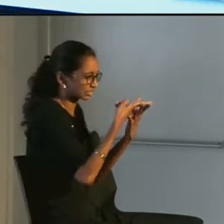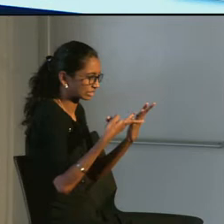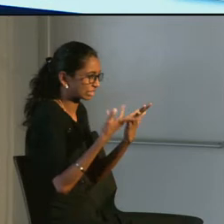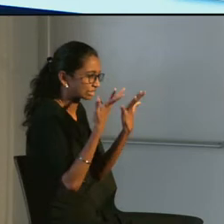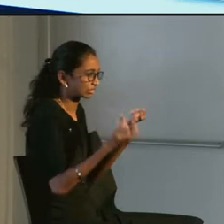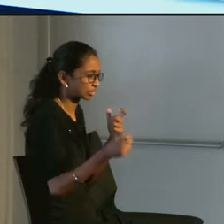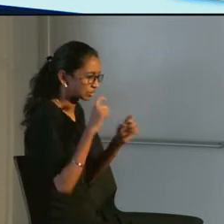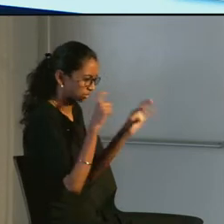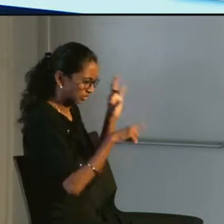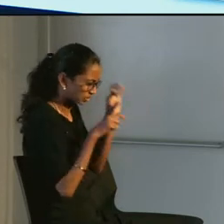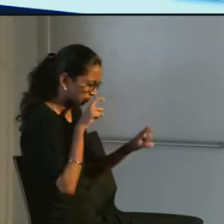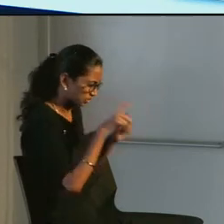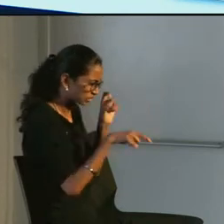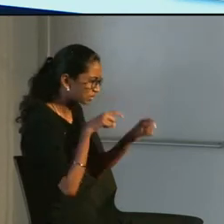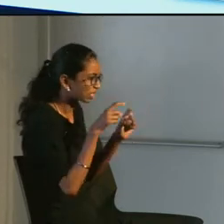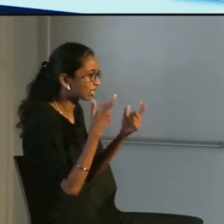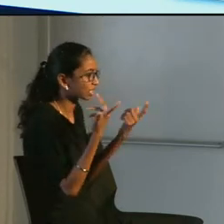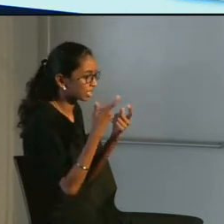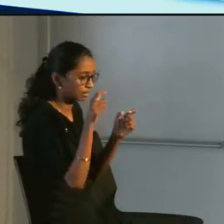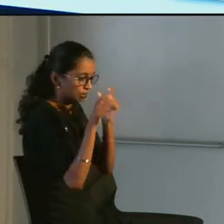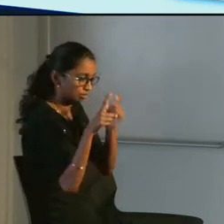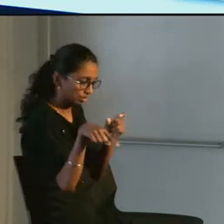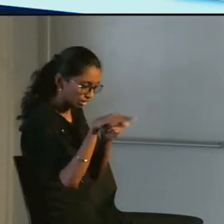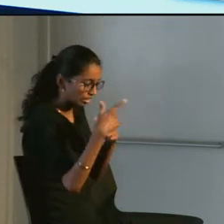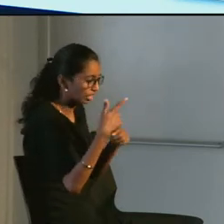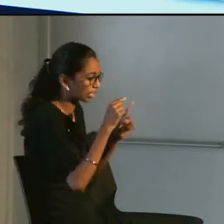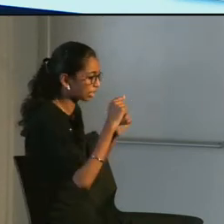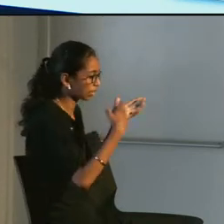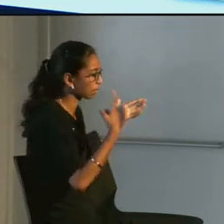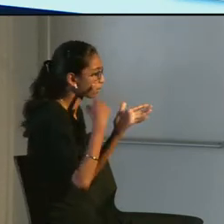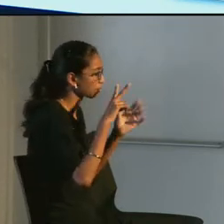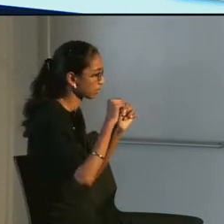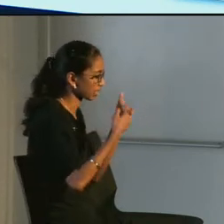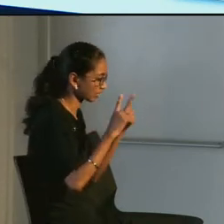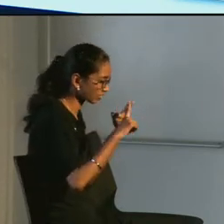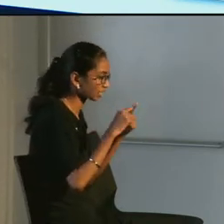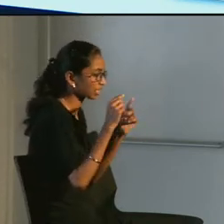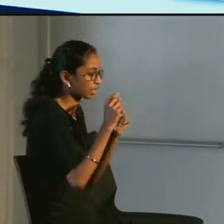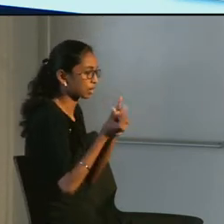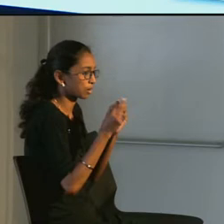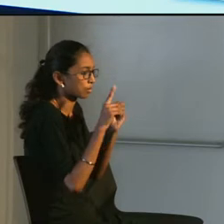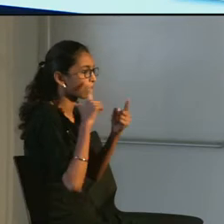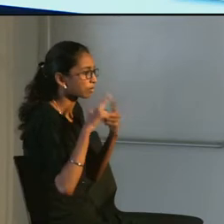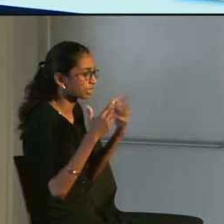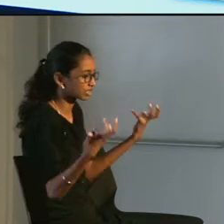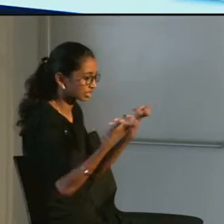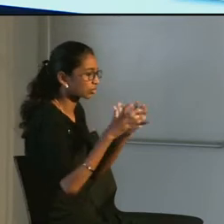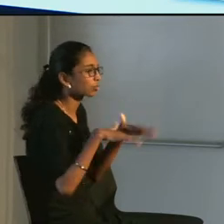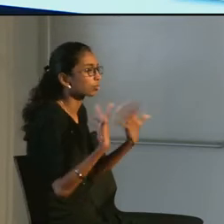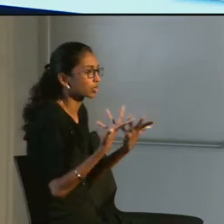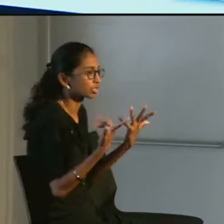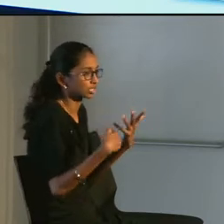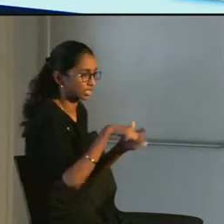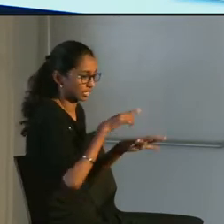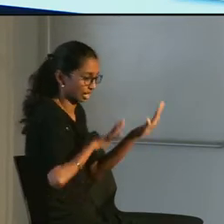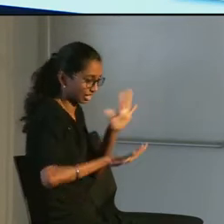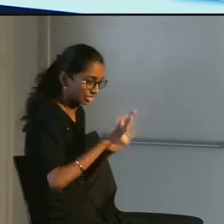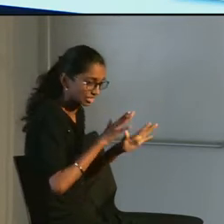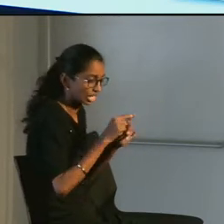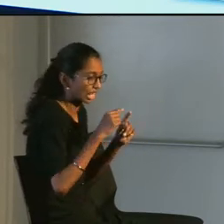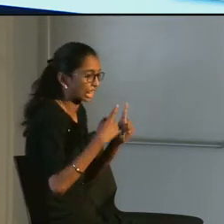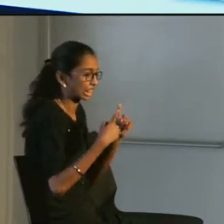questions around what is the relationship between the public and the private. We call ourselves Blank Noise is a community of action sheroes, heroes, and